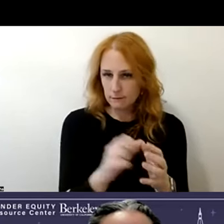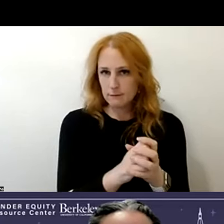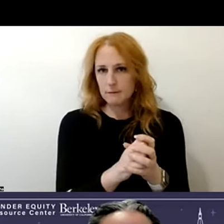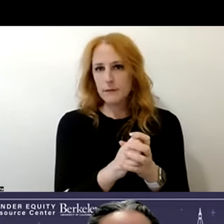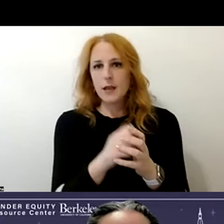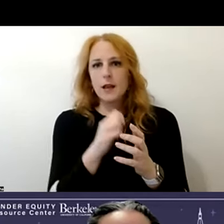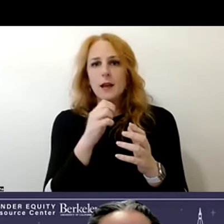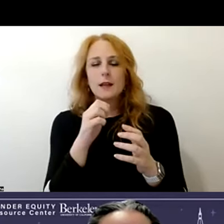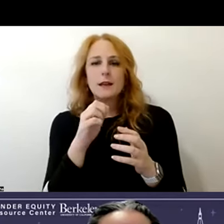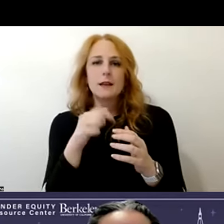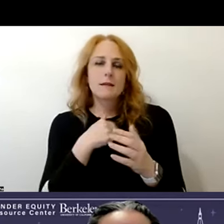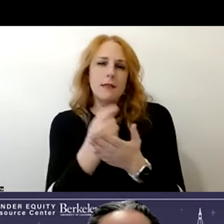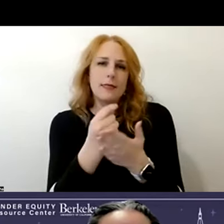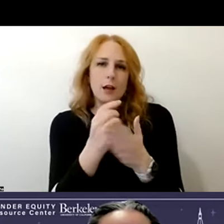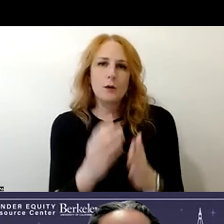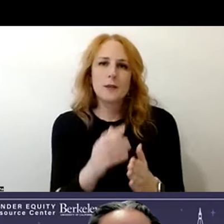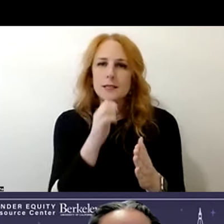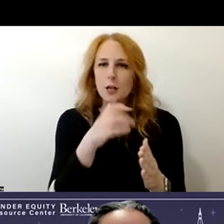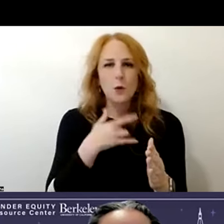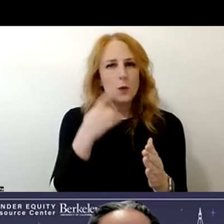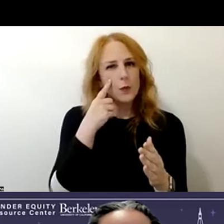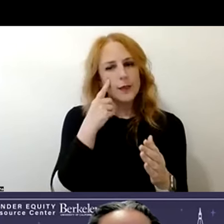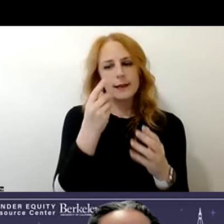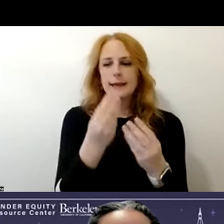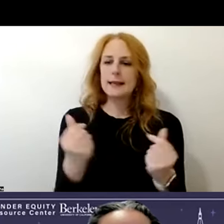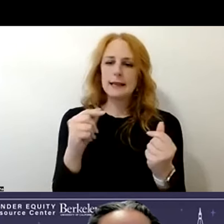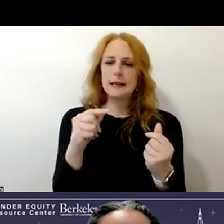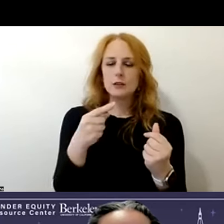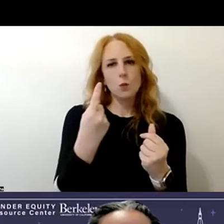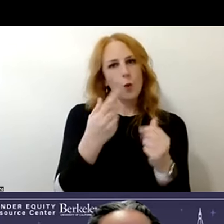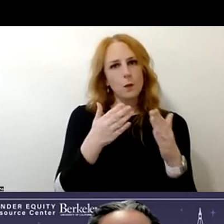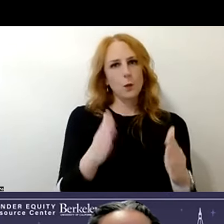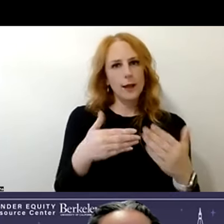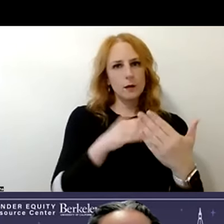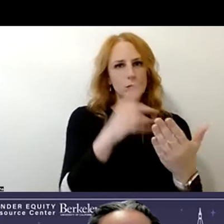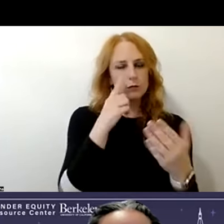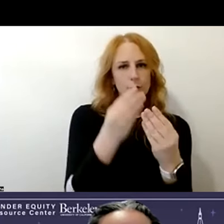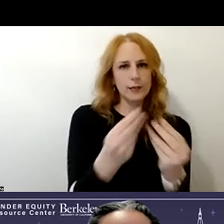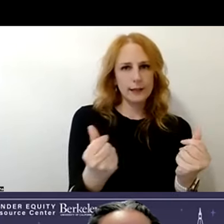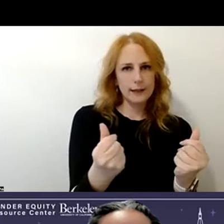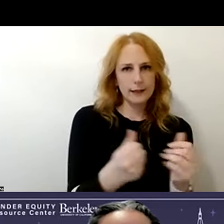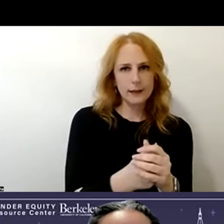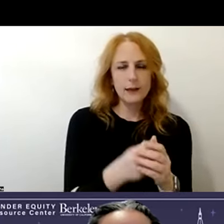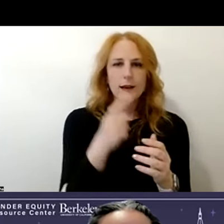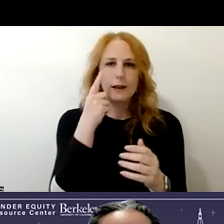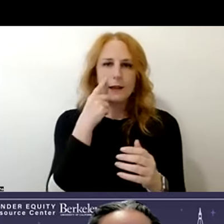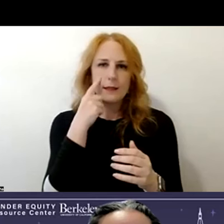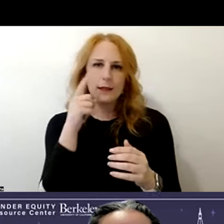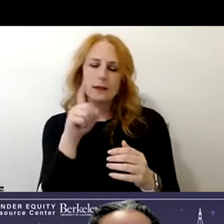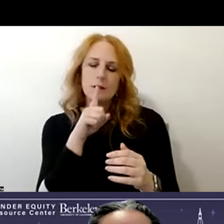any one modality. Come to this conversation as an activist in decolonial frameworks